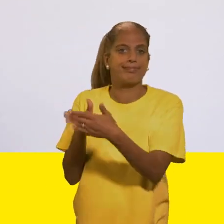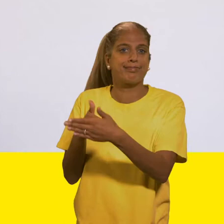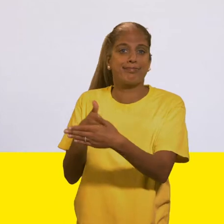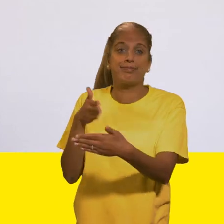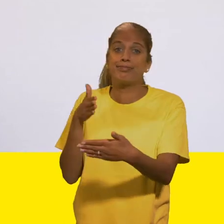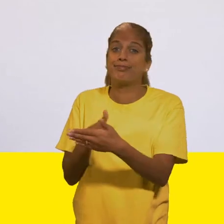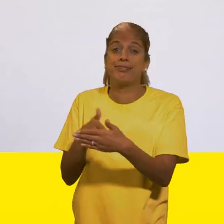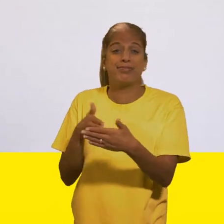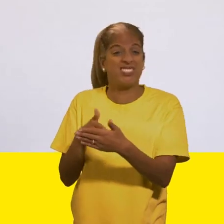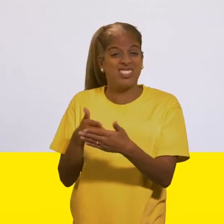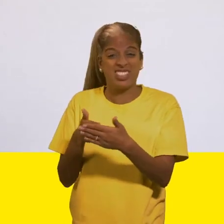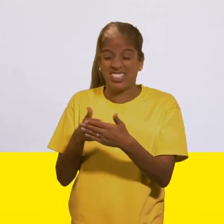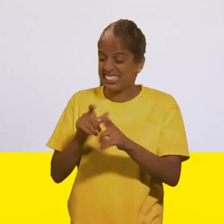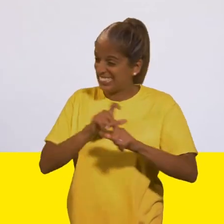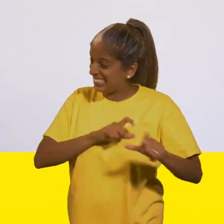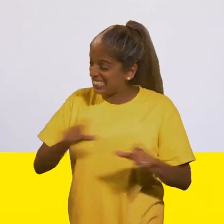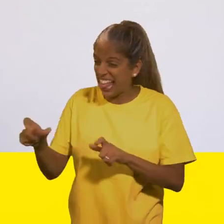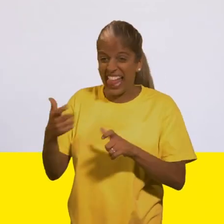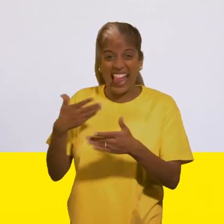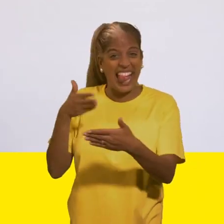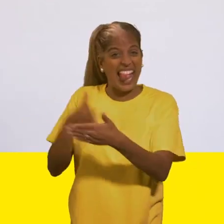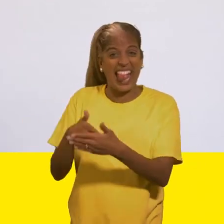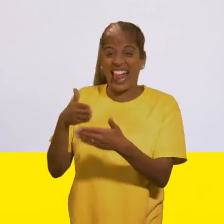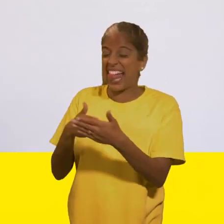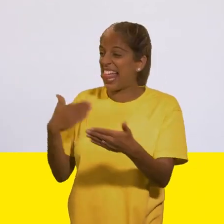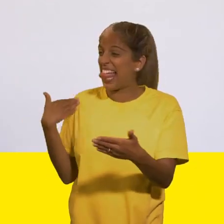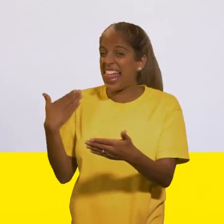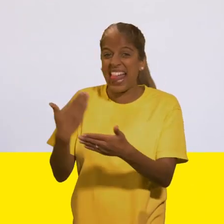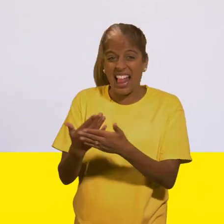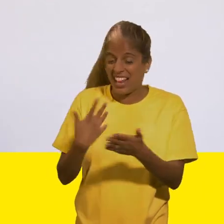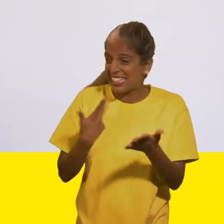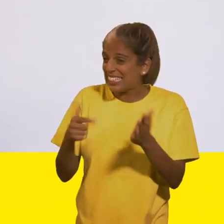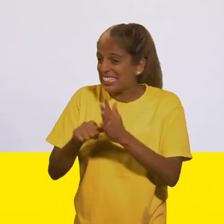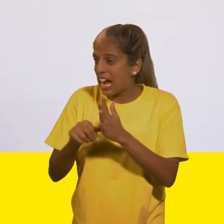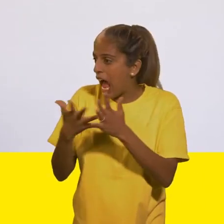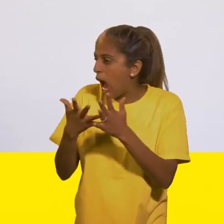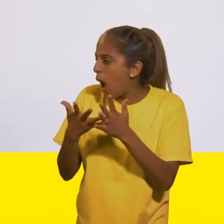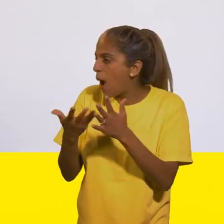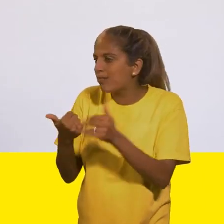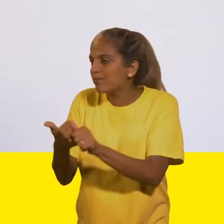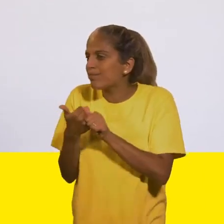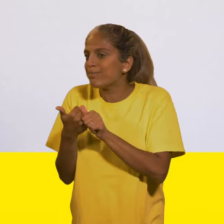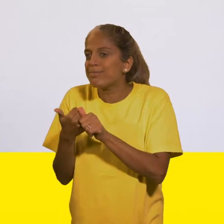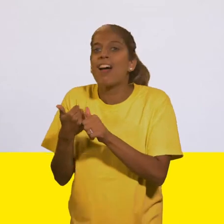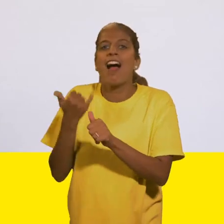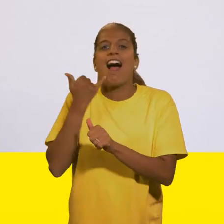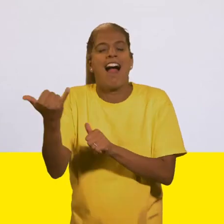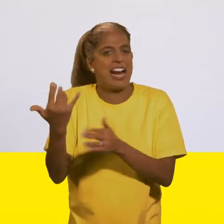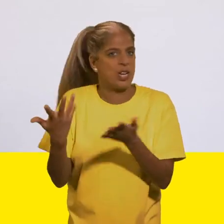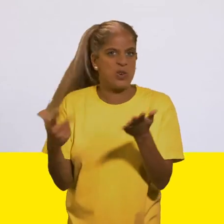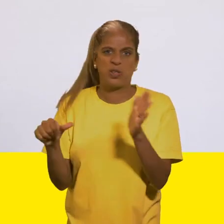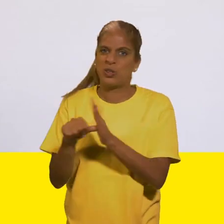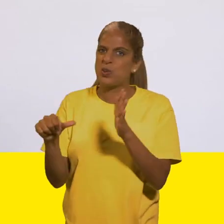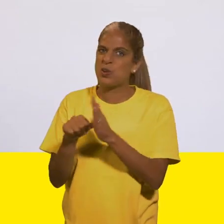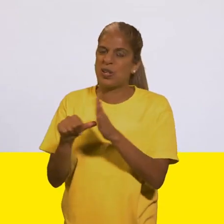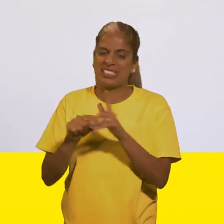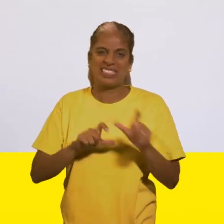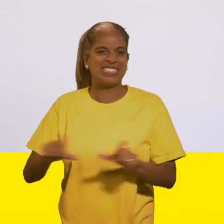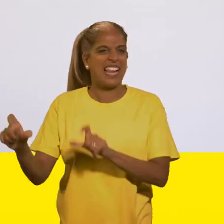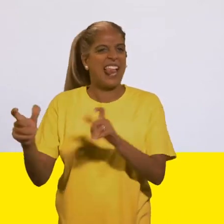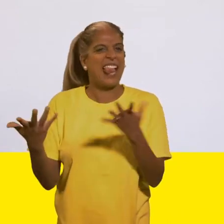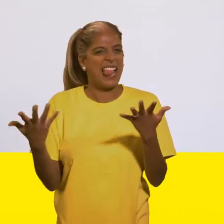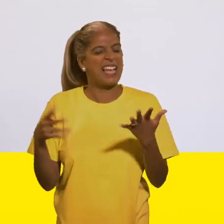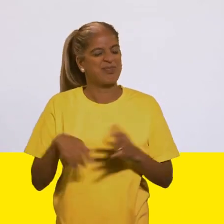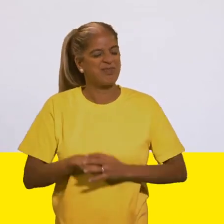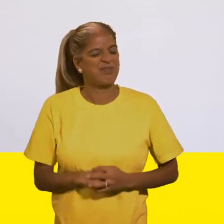and terrible with the phone. So that, I would say, is the main barrier that I find, and the main one that